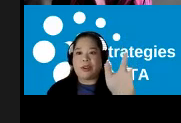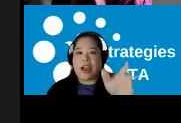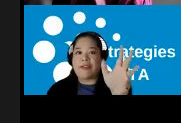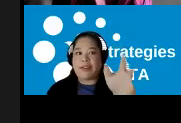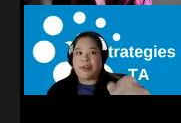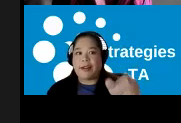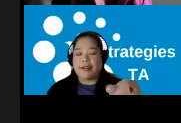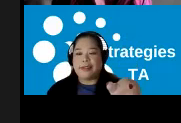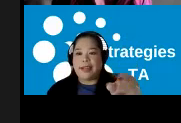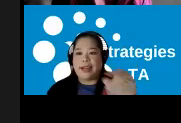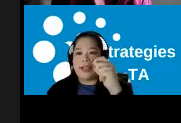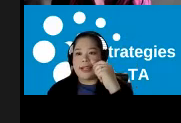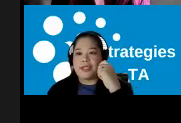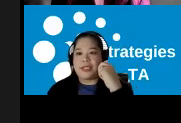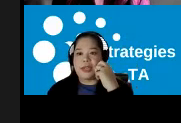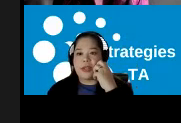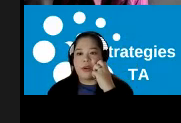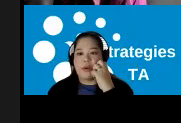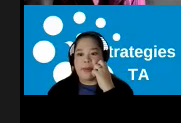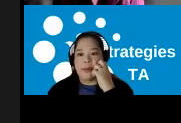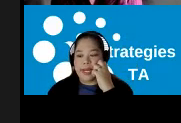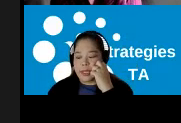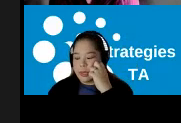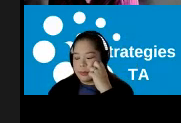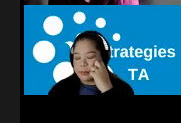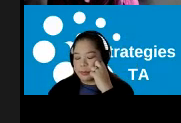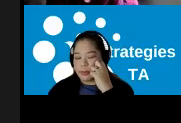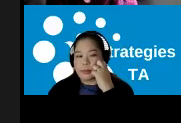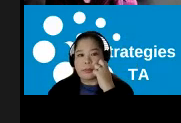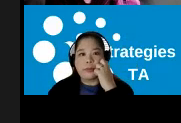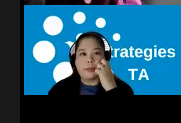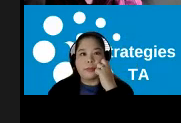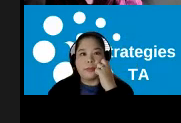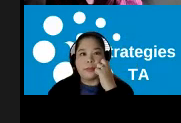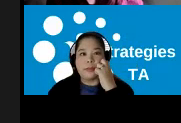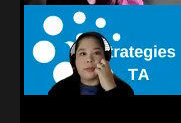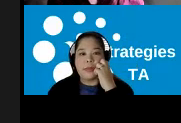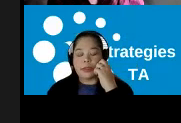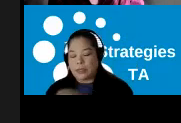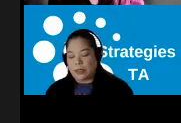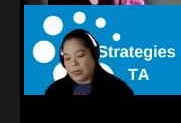model will not fit all. And I think that's just another great reminder.